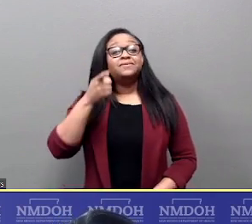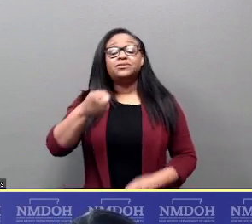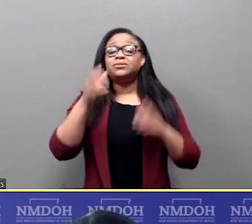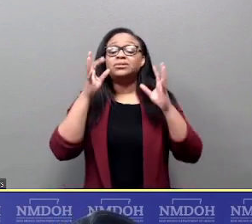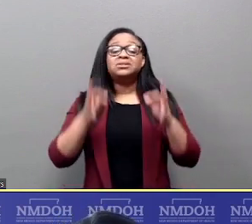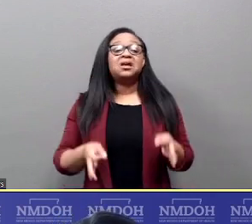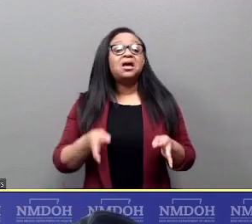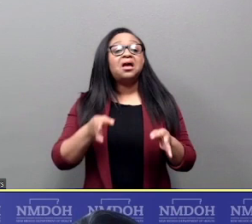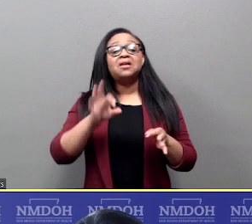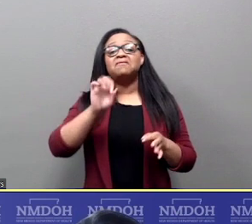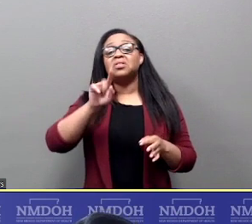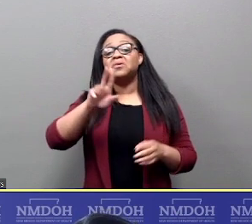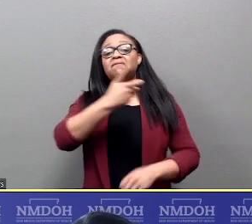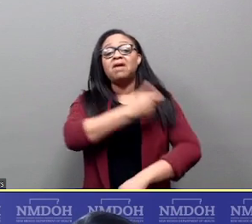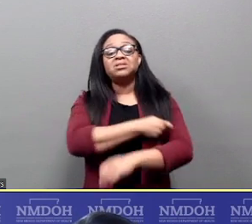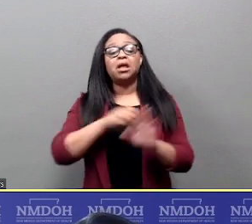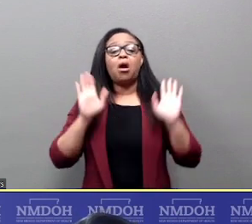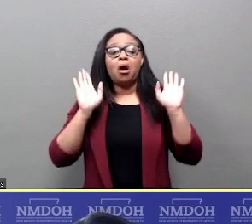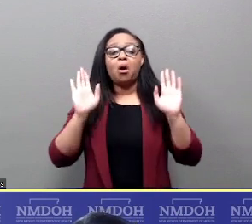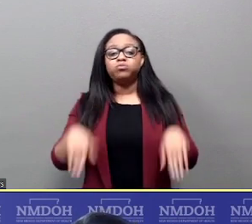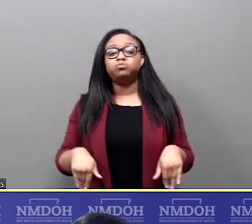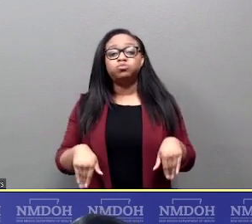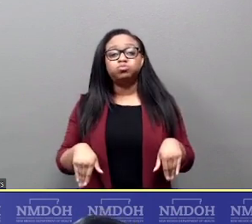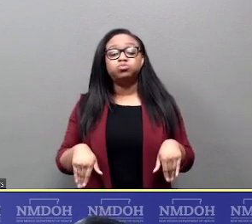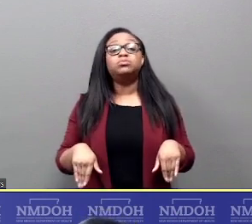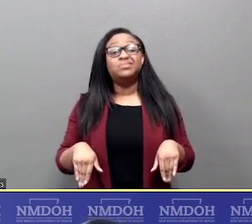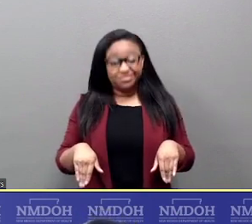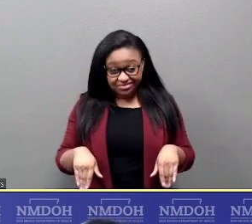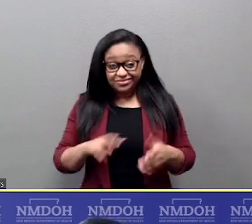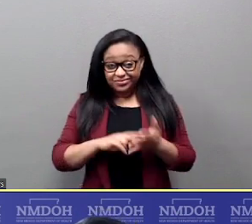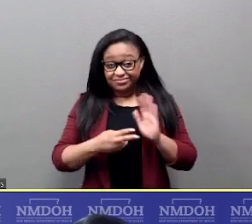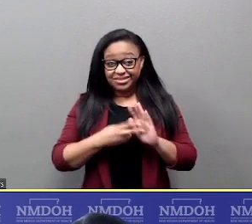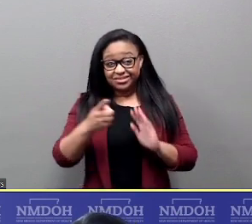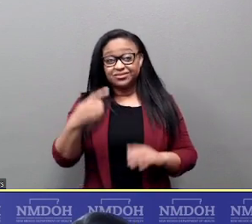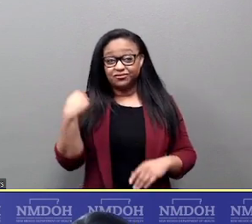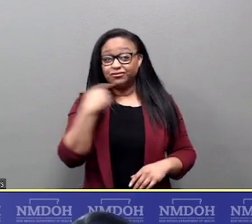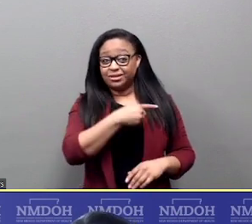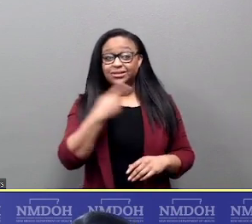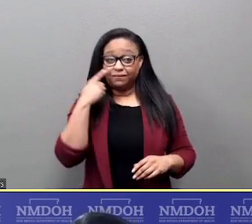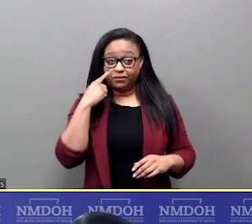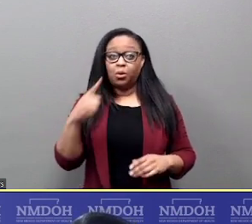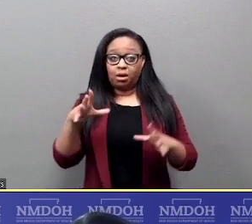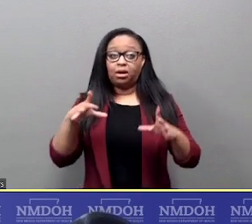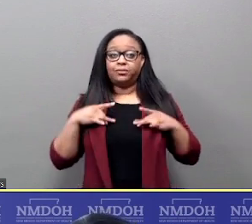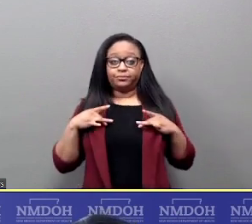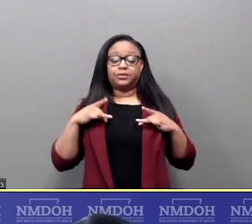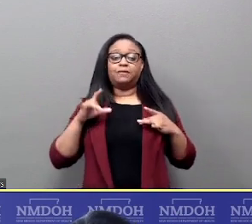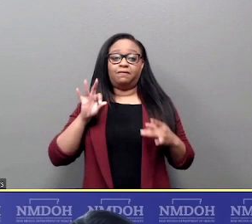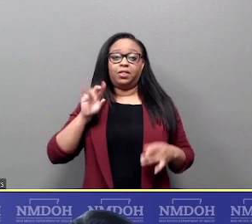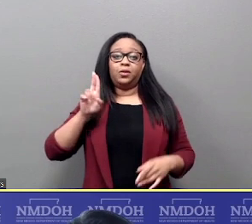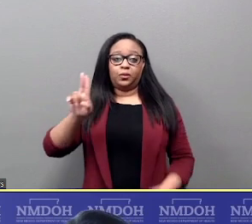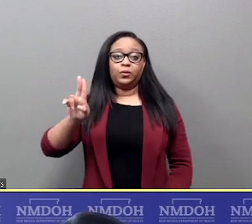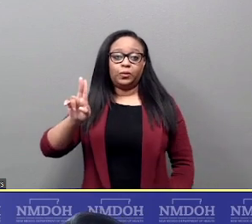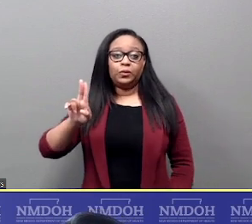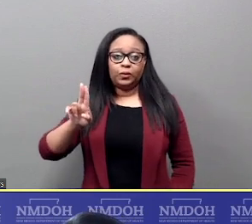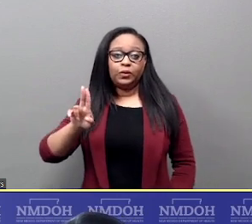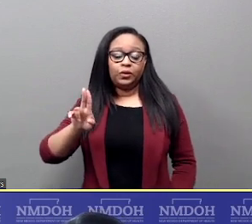this is just a little graphic that shows the different years that the vaccine has been given. So